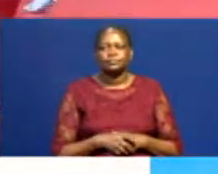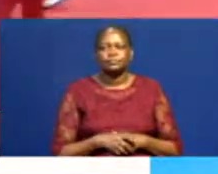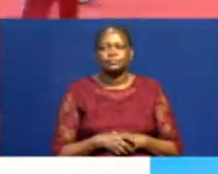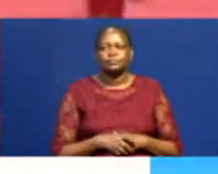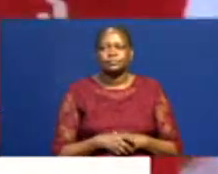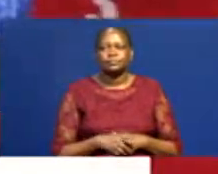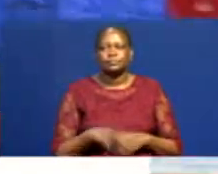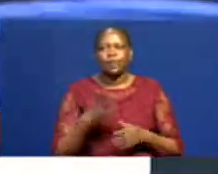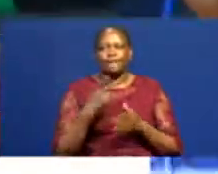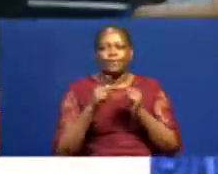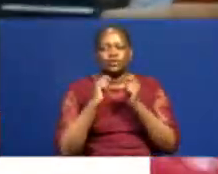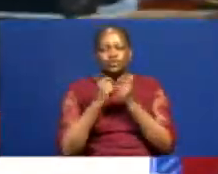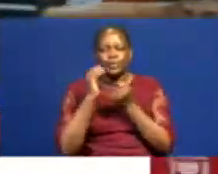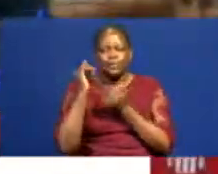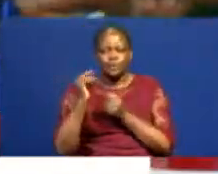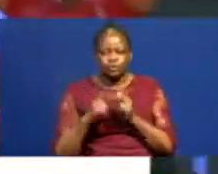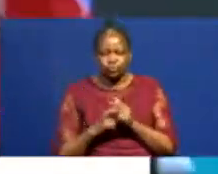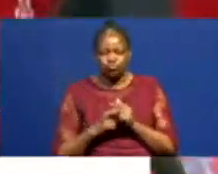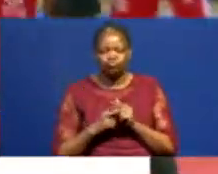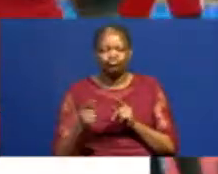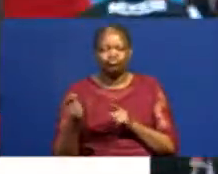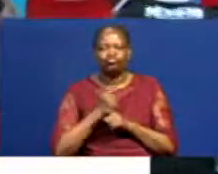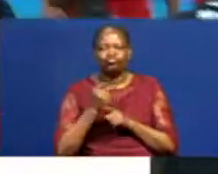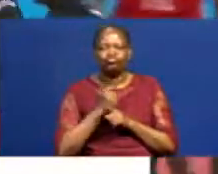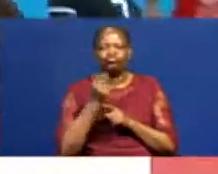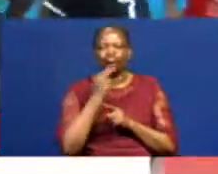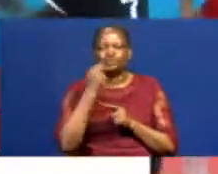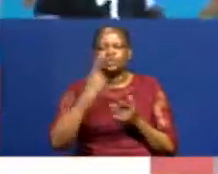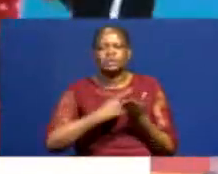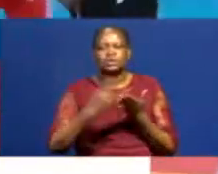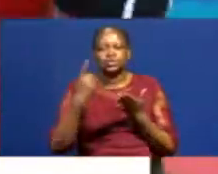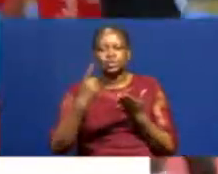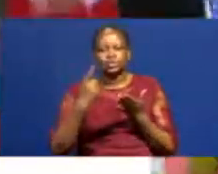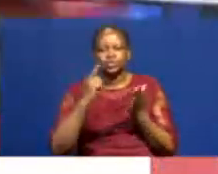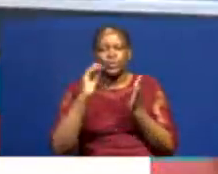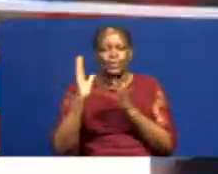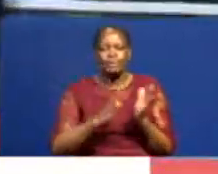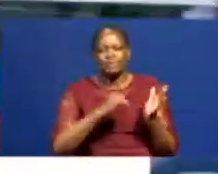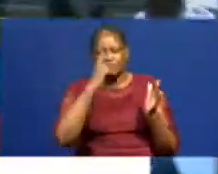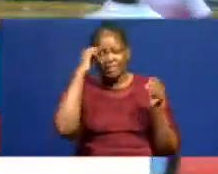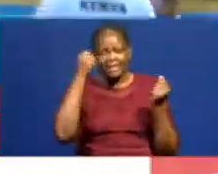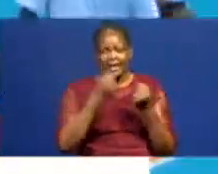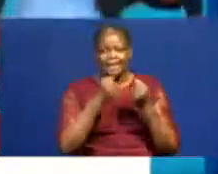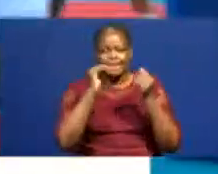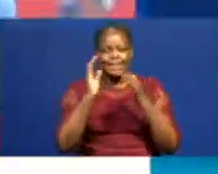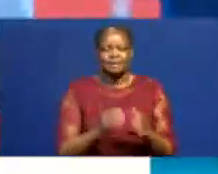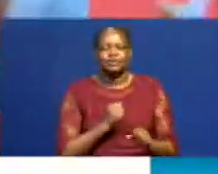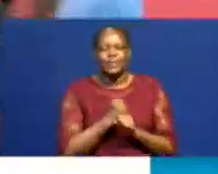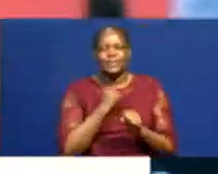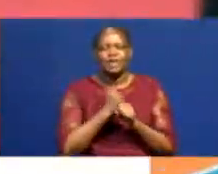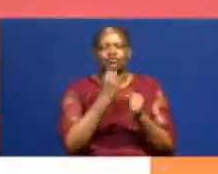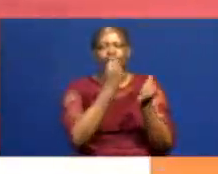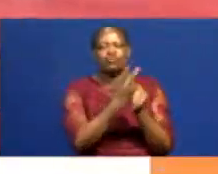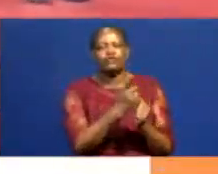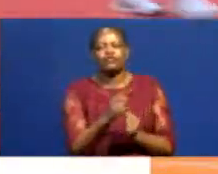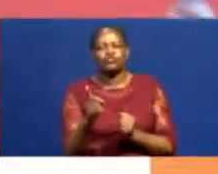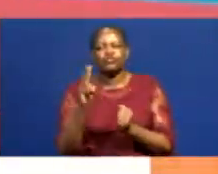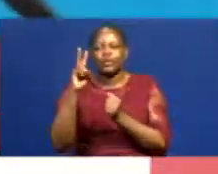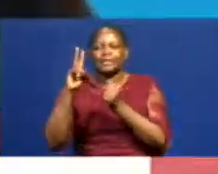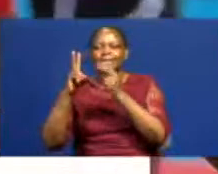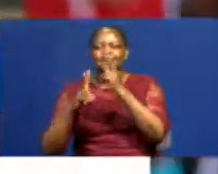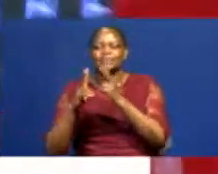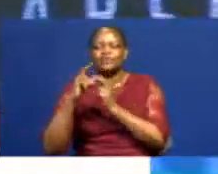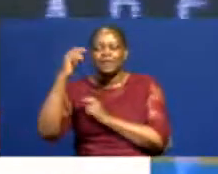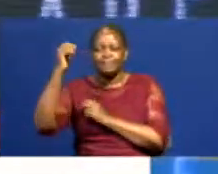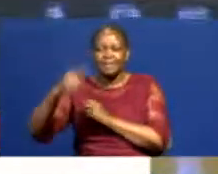The two teams are expected to begin residential training on Tuesday next week to prepare for the game scheduled to be held between the 12th and 22nd of